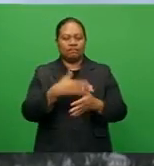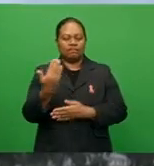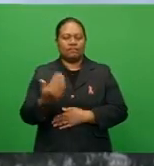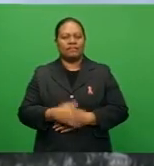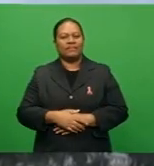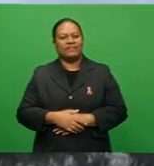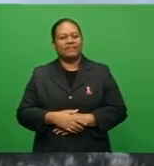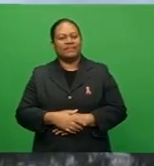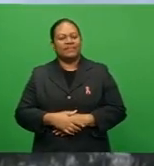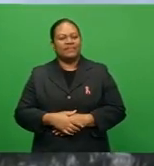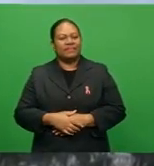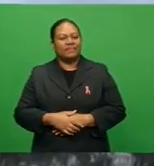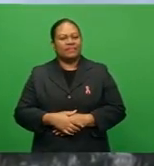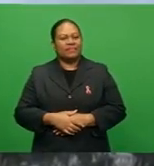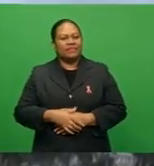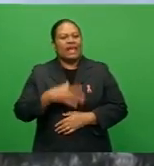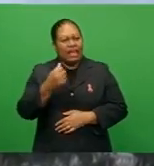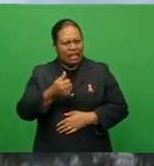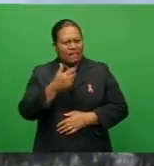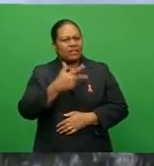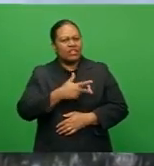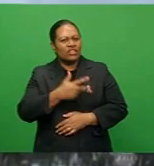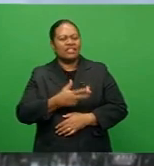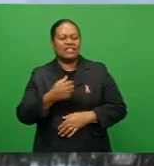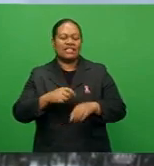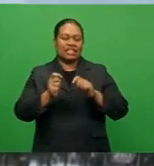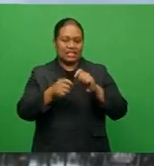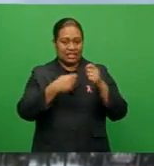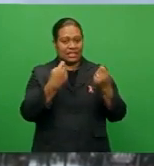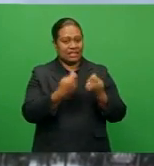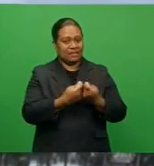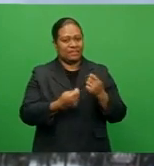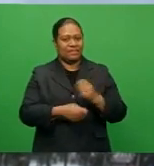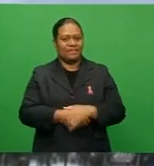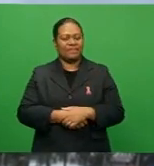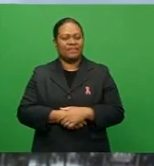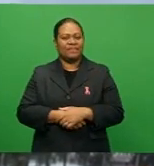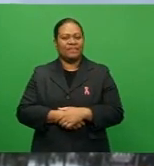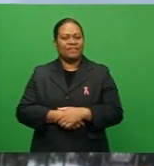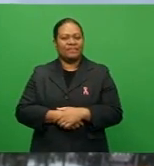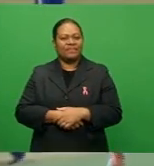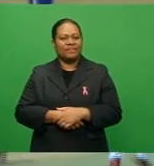have injuries in our team. We have 2 players.